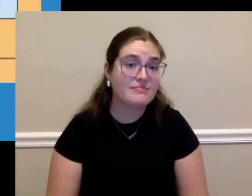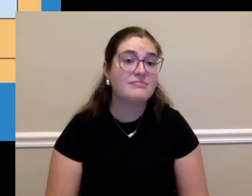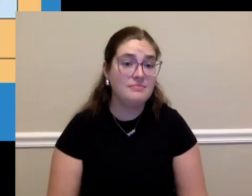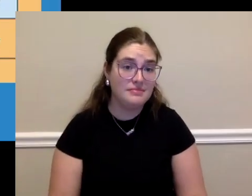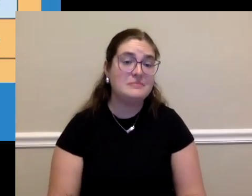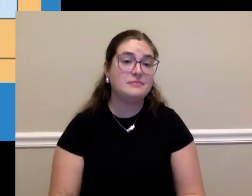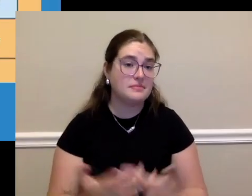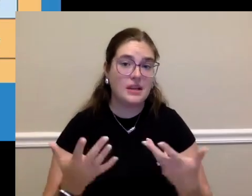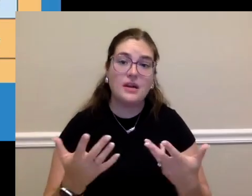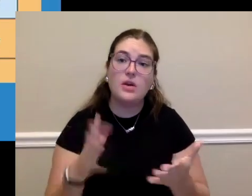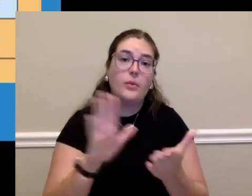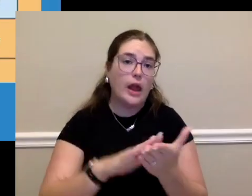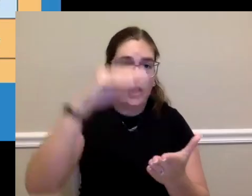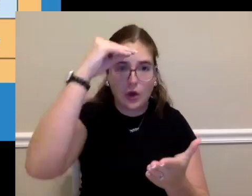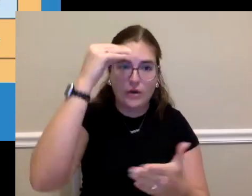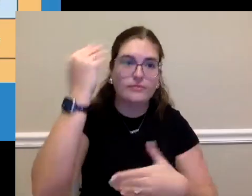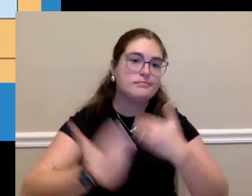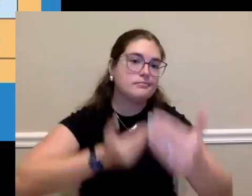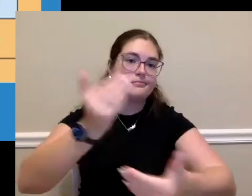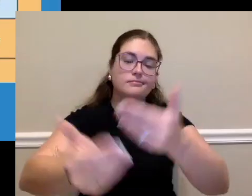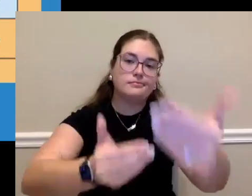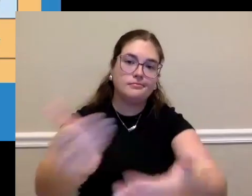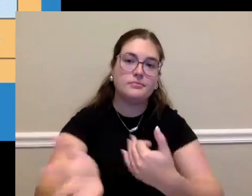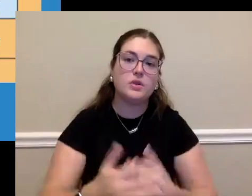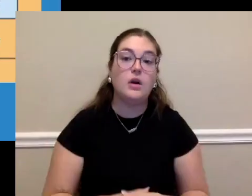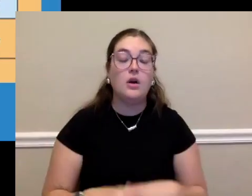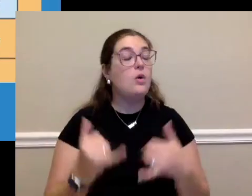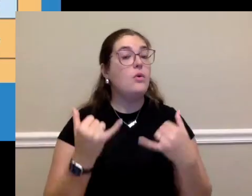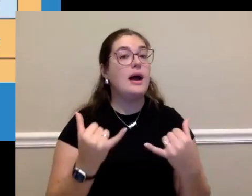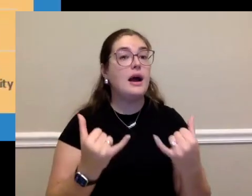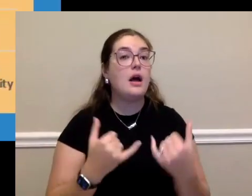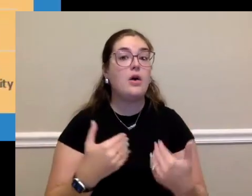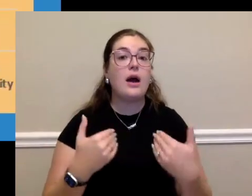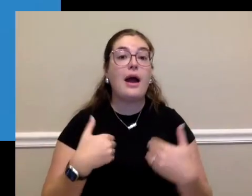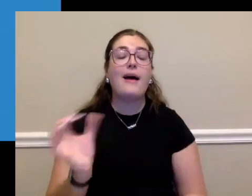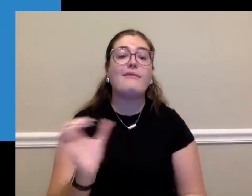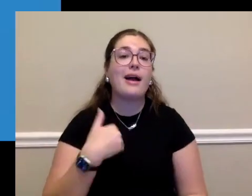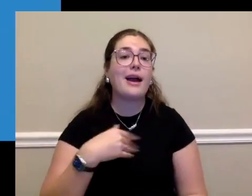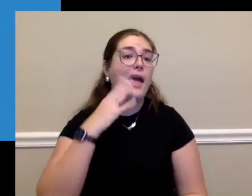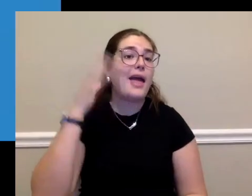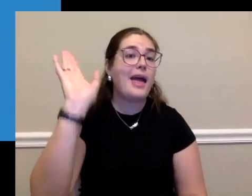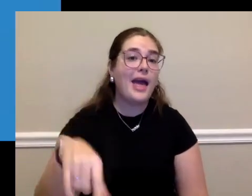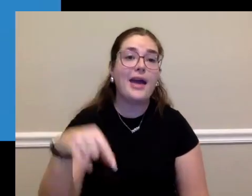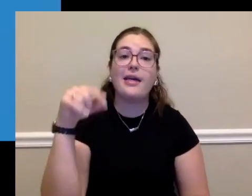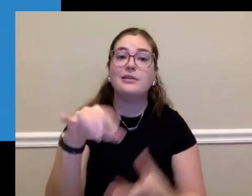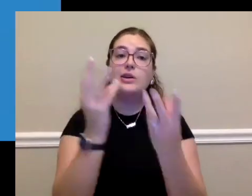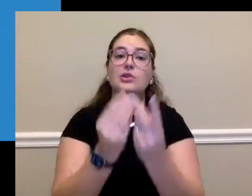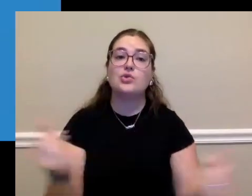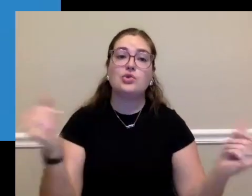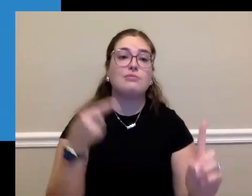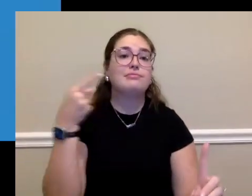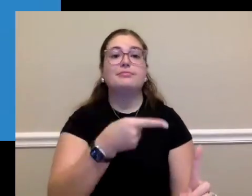are going to learn as we go. I don't think at this point we have like, hey, this is the solution for everything. And that's what I